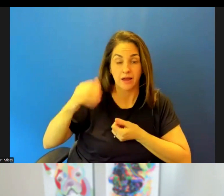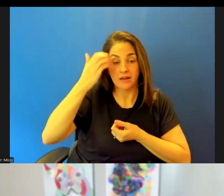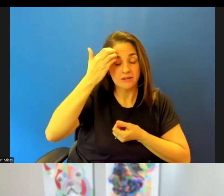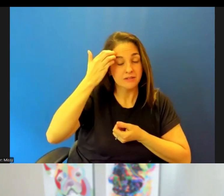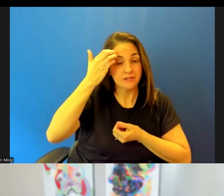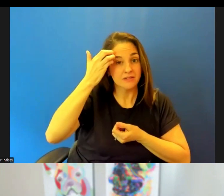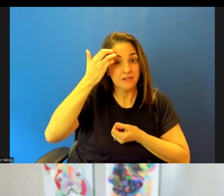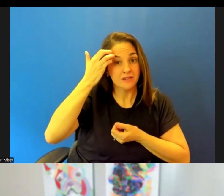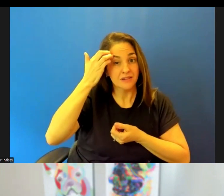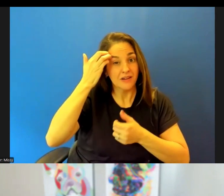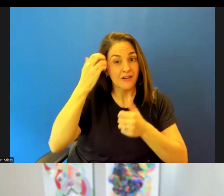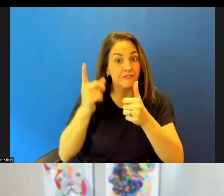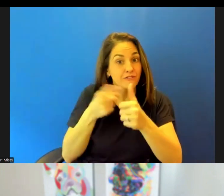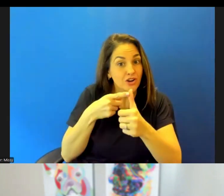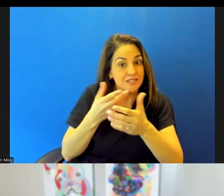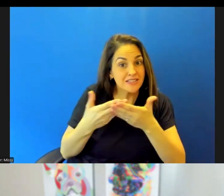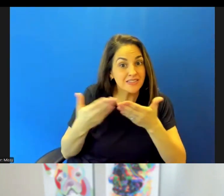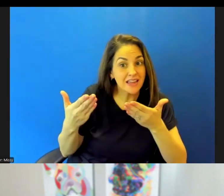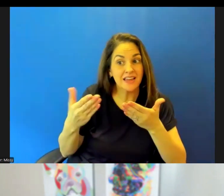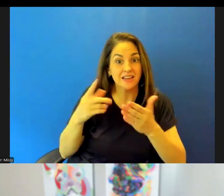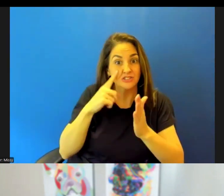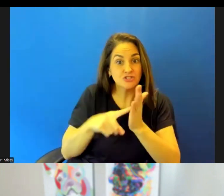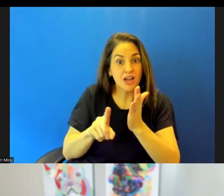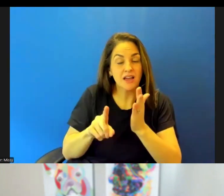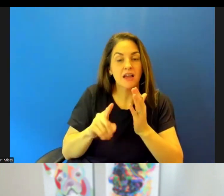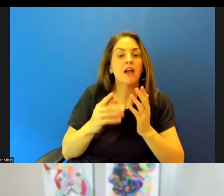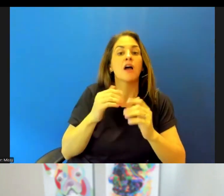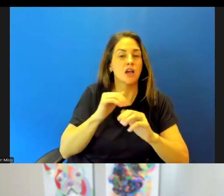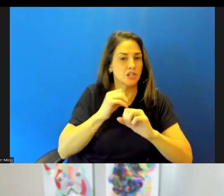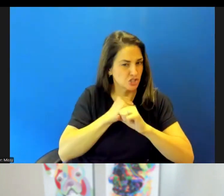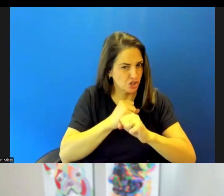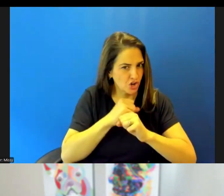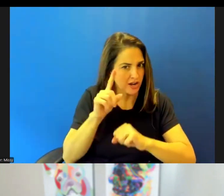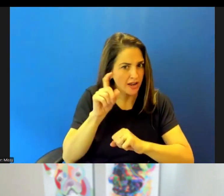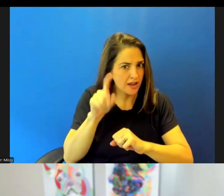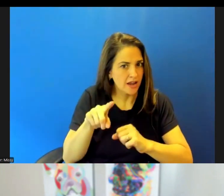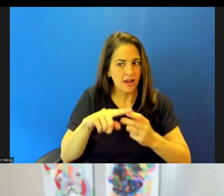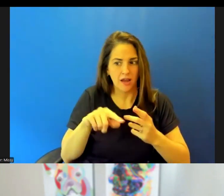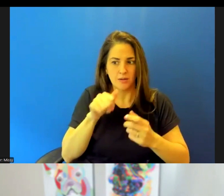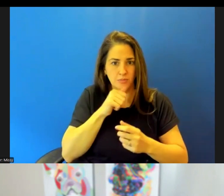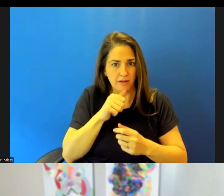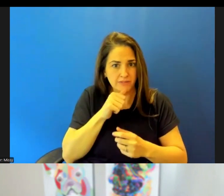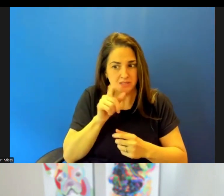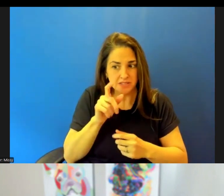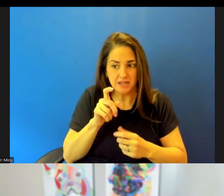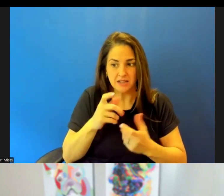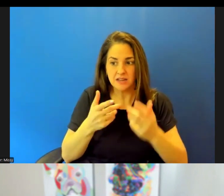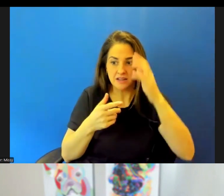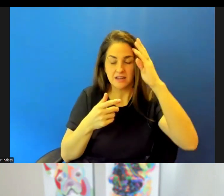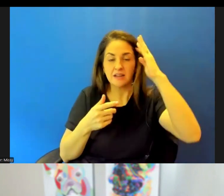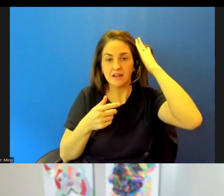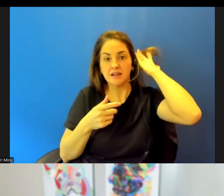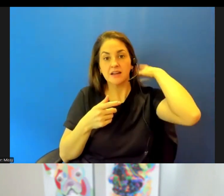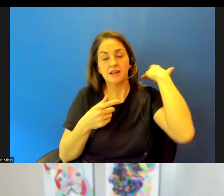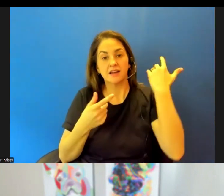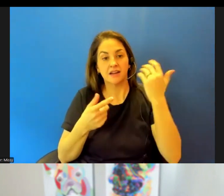that is checked is the level of security and privacy of that tool, and an actual